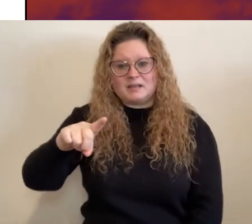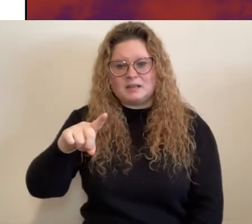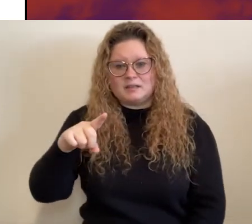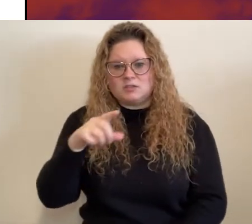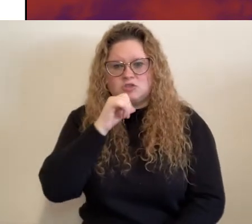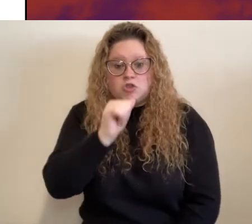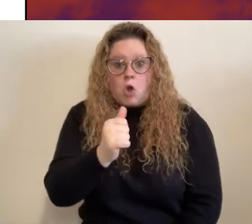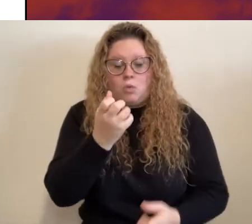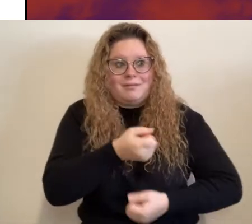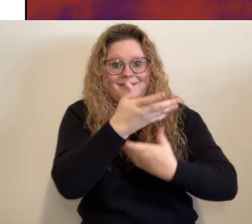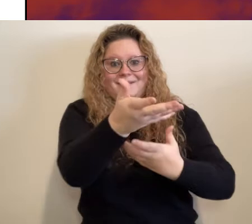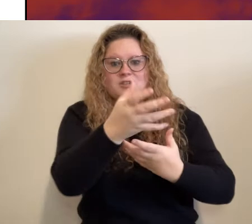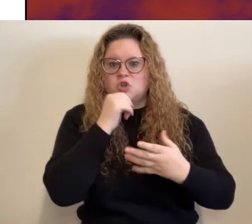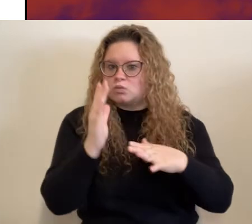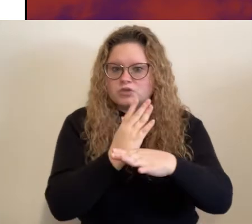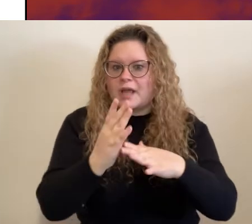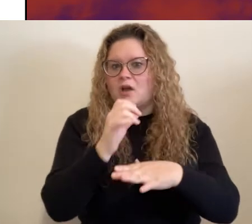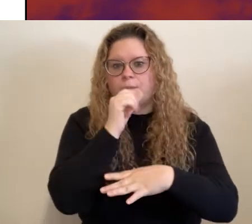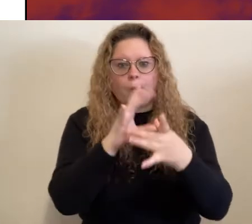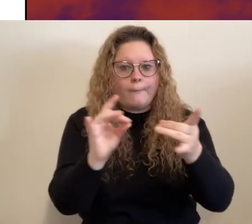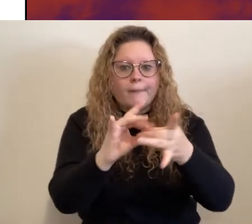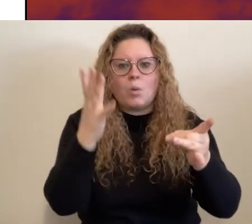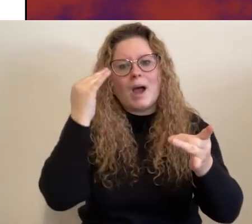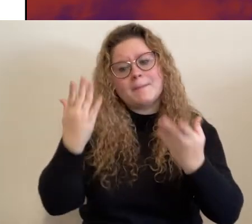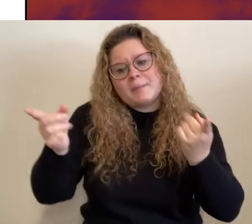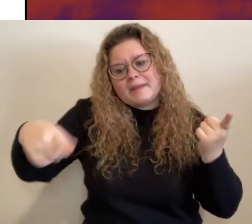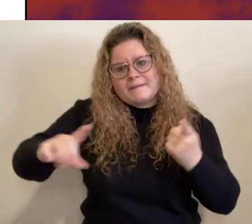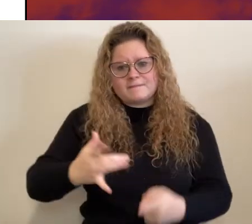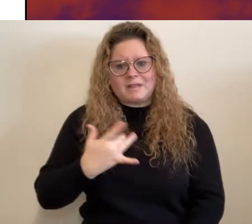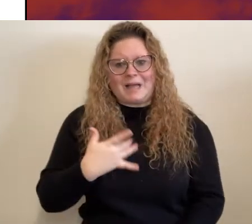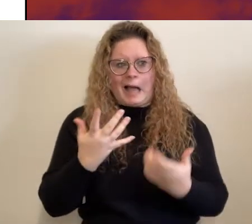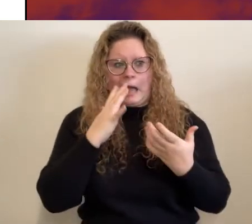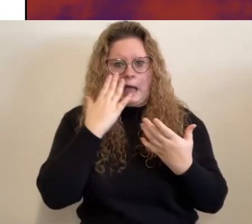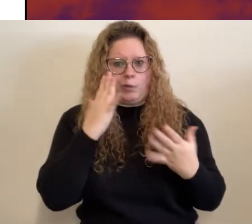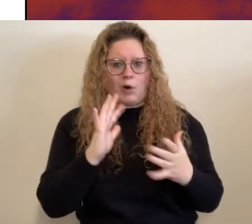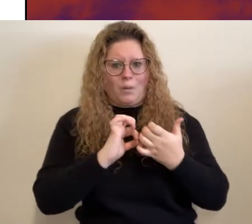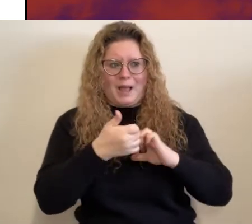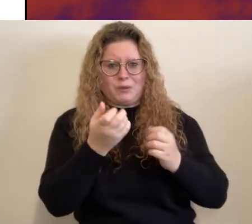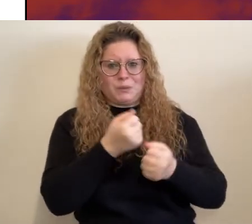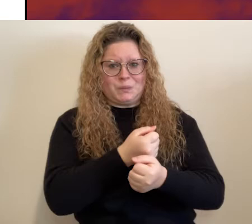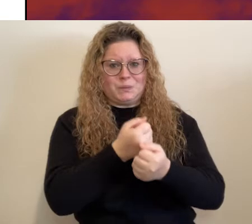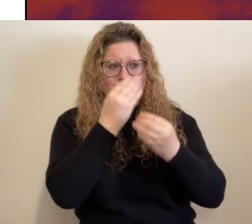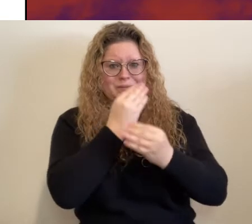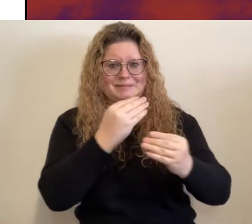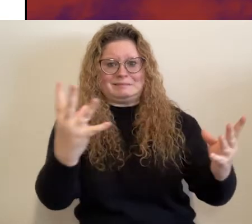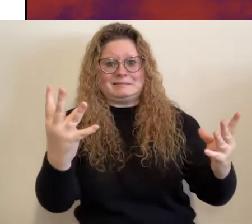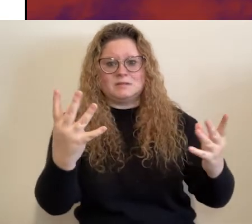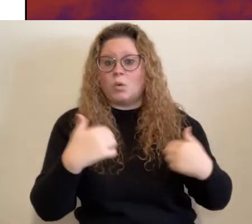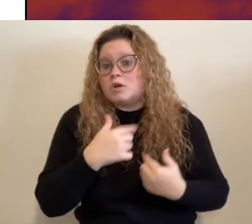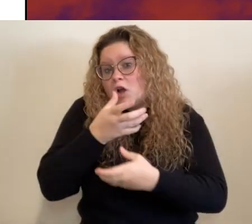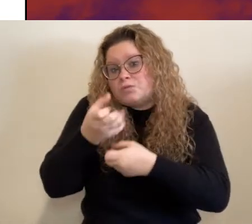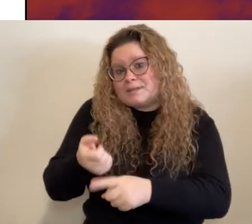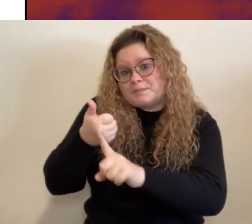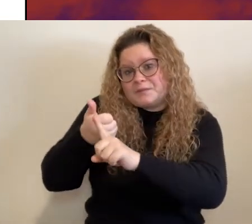and but they don't know how to articulate it in a way that's soothing other people, or they don't trust their own sound. So by me showing